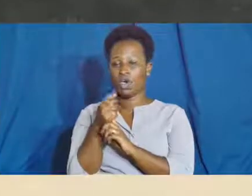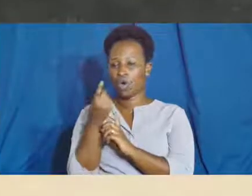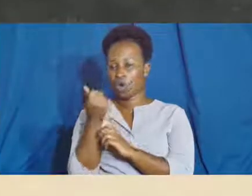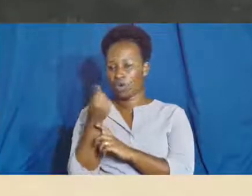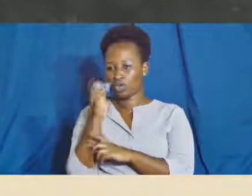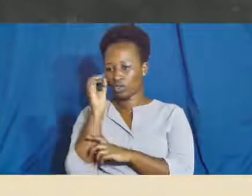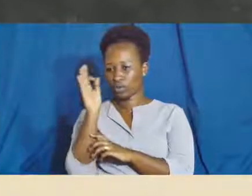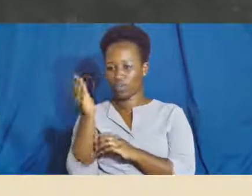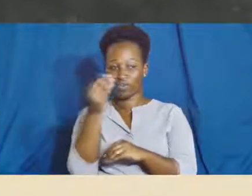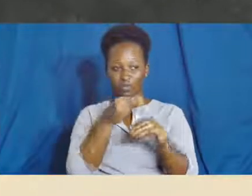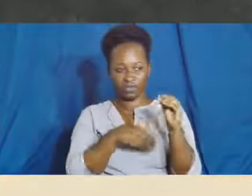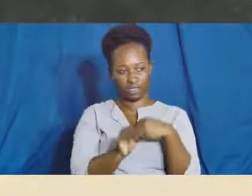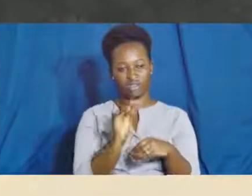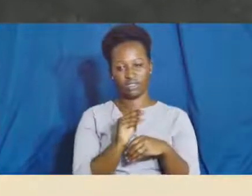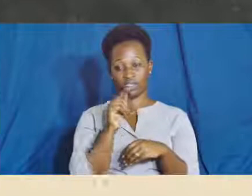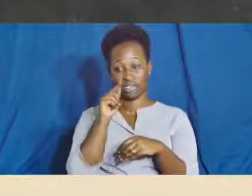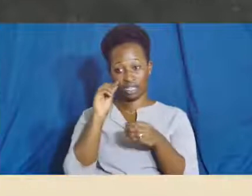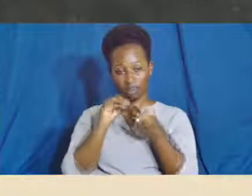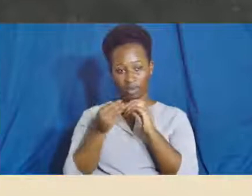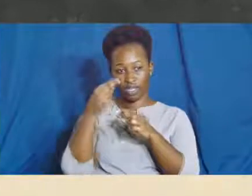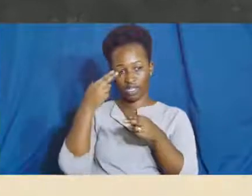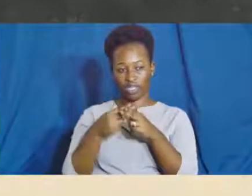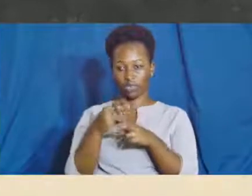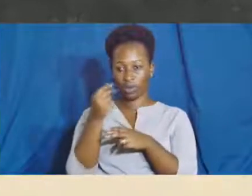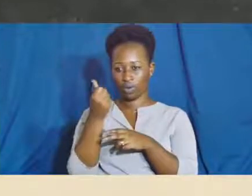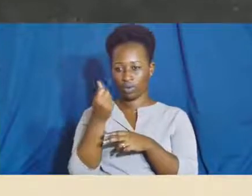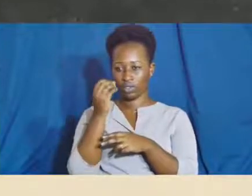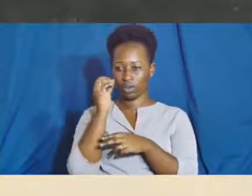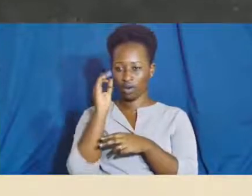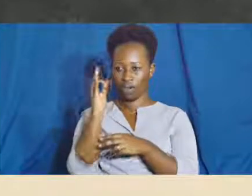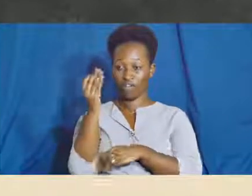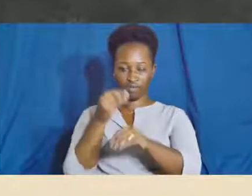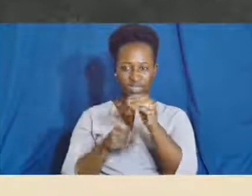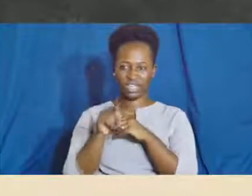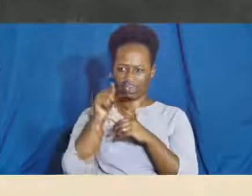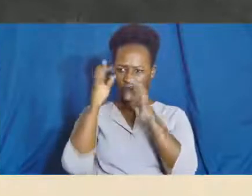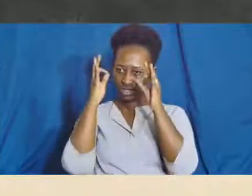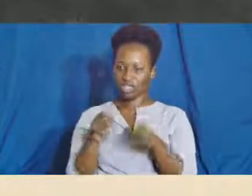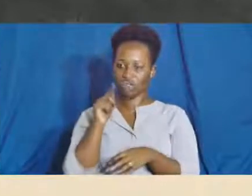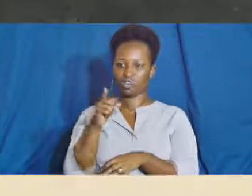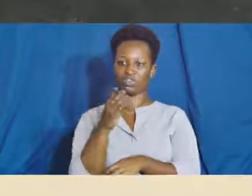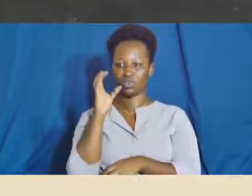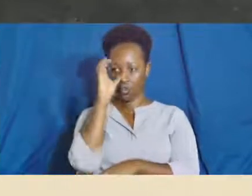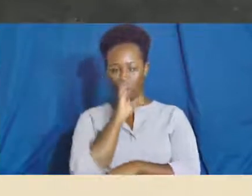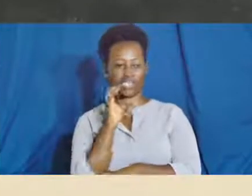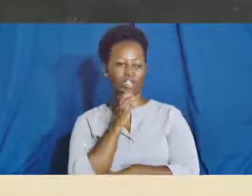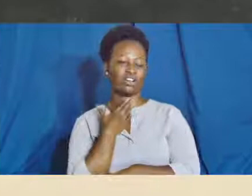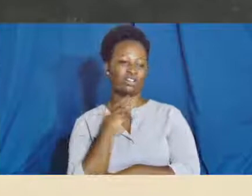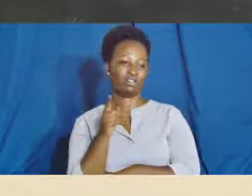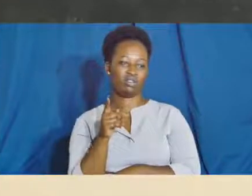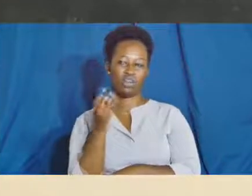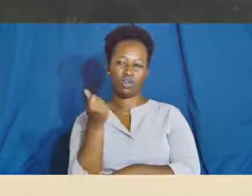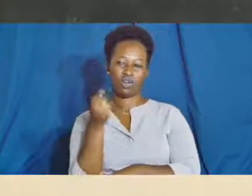So that figure is called cost of sales. That's what you have been looking for. Cost of